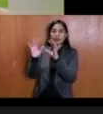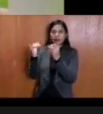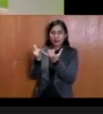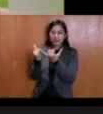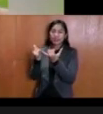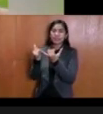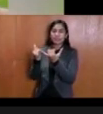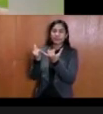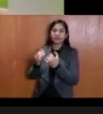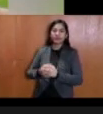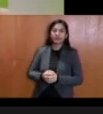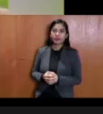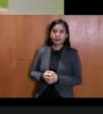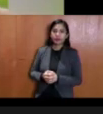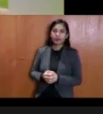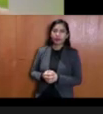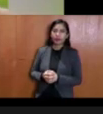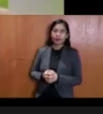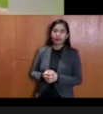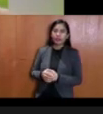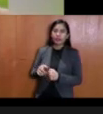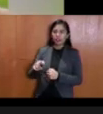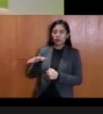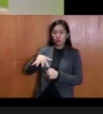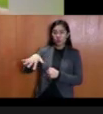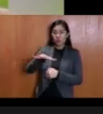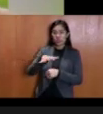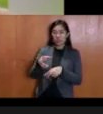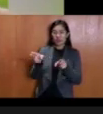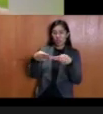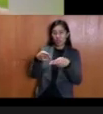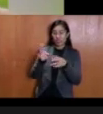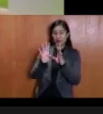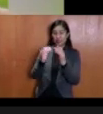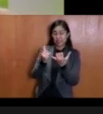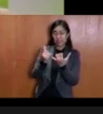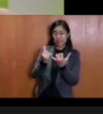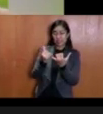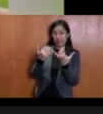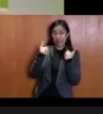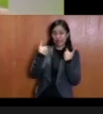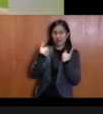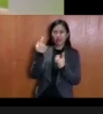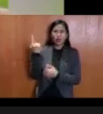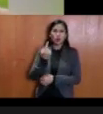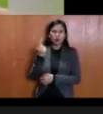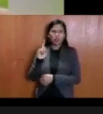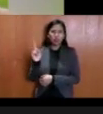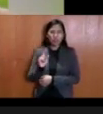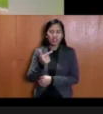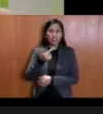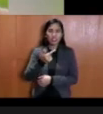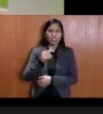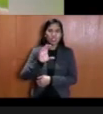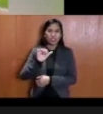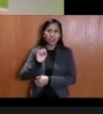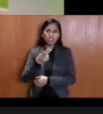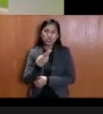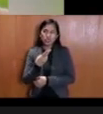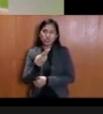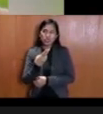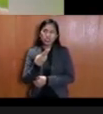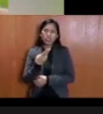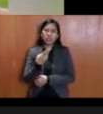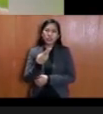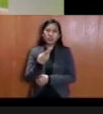pay for that already. But the small ones, as I said, they only have this GCash. Sorry for